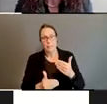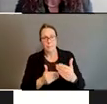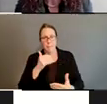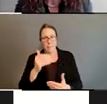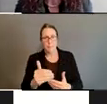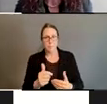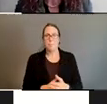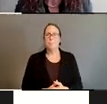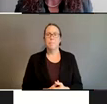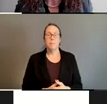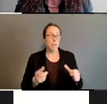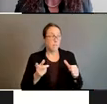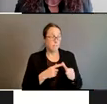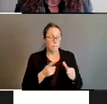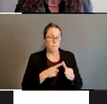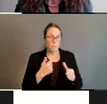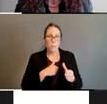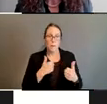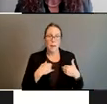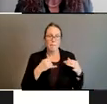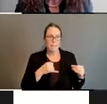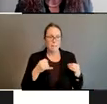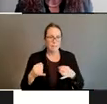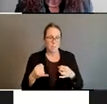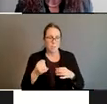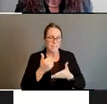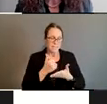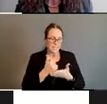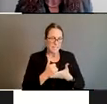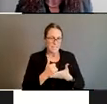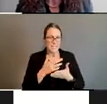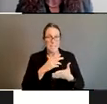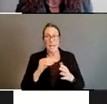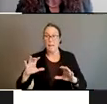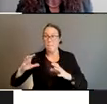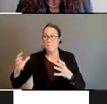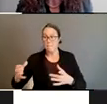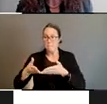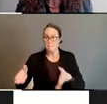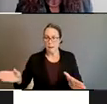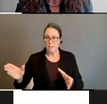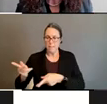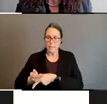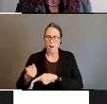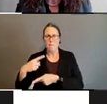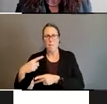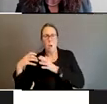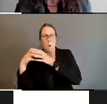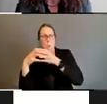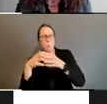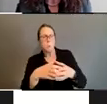our individual assistants and mass care staff, they were out at the shelters